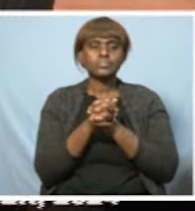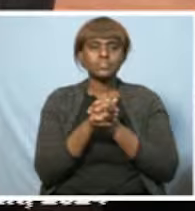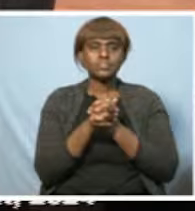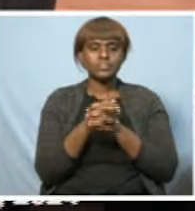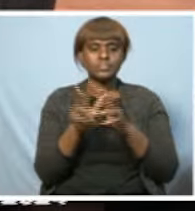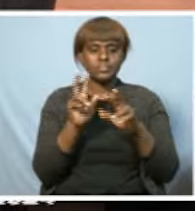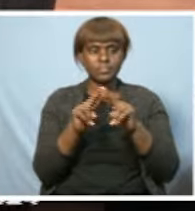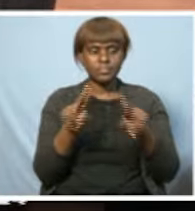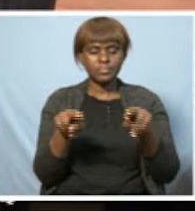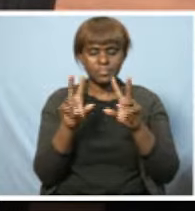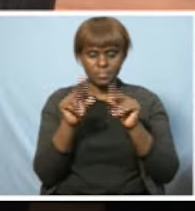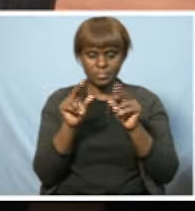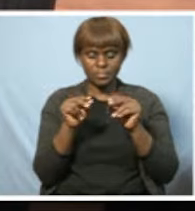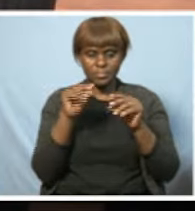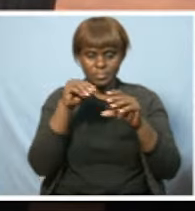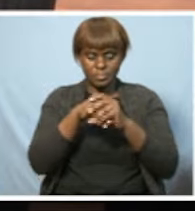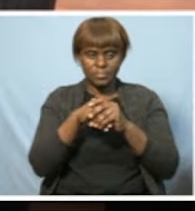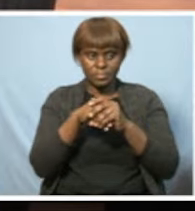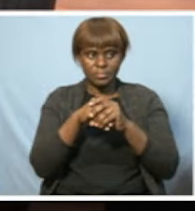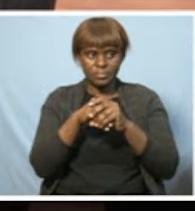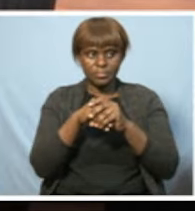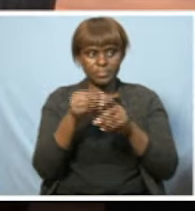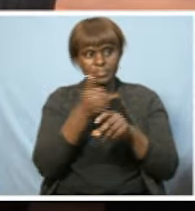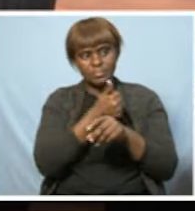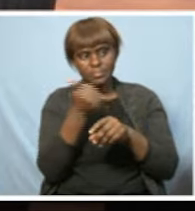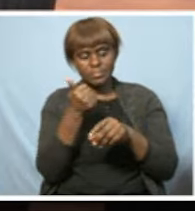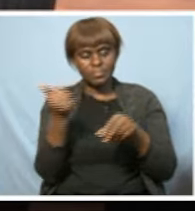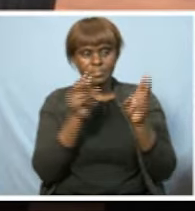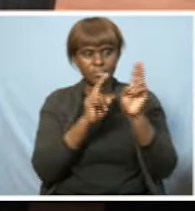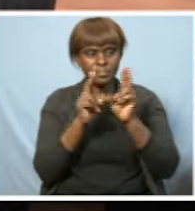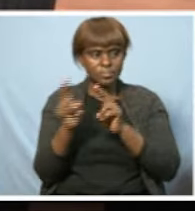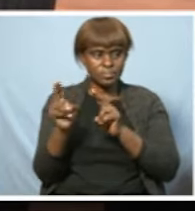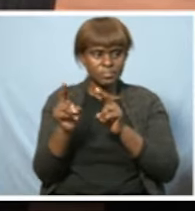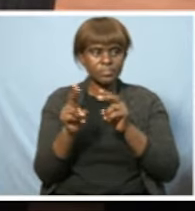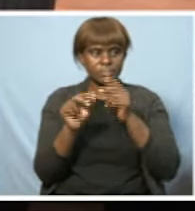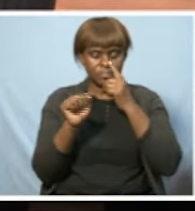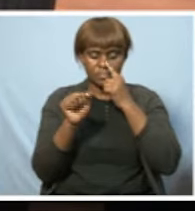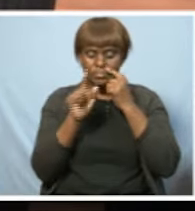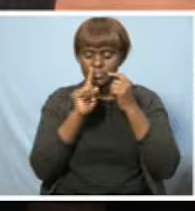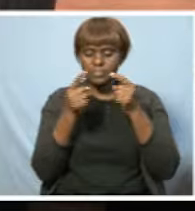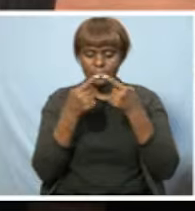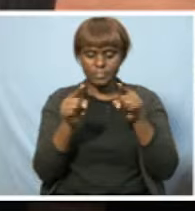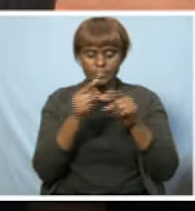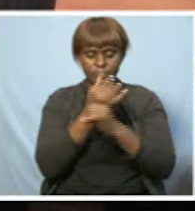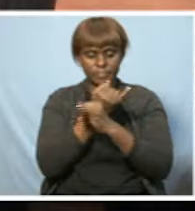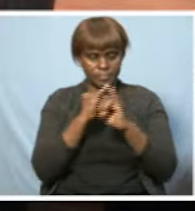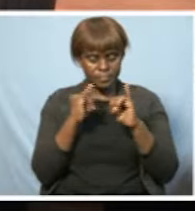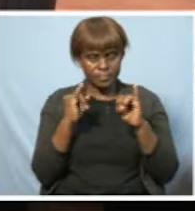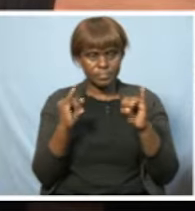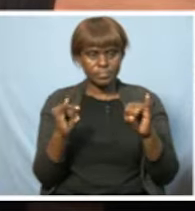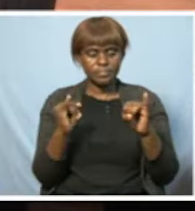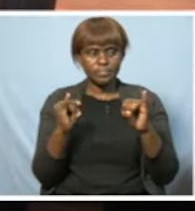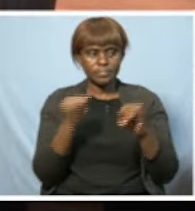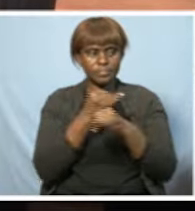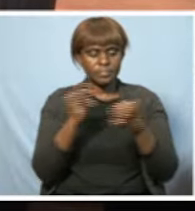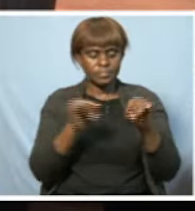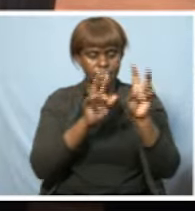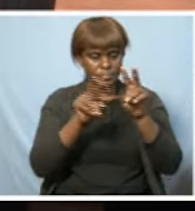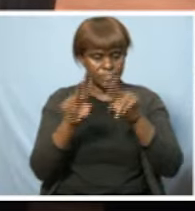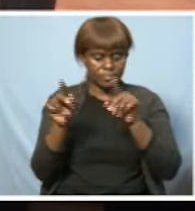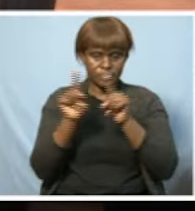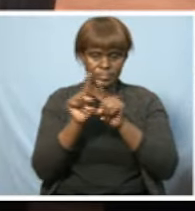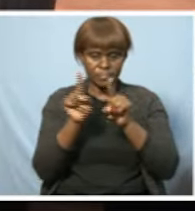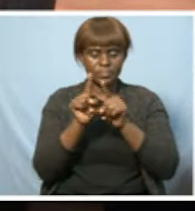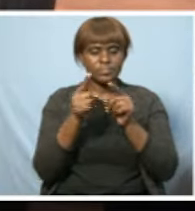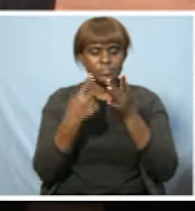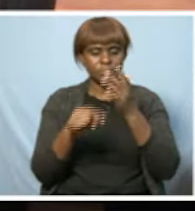Chair, in my other response, I mentioned we actually undertake independent inspections as well, and we